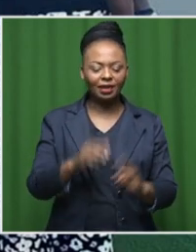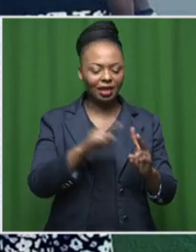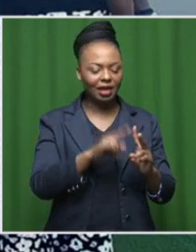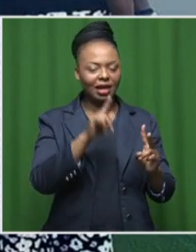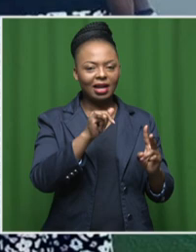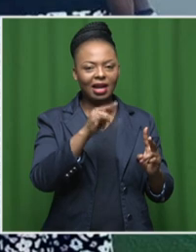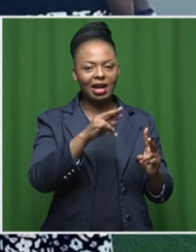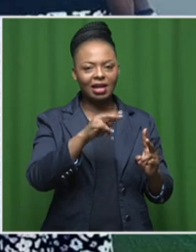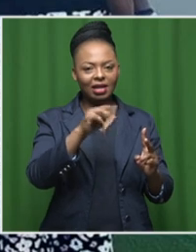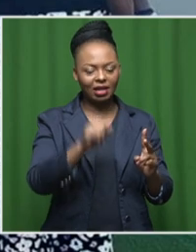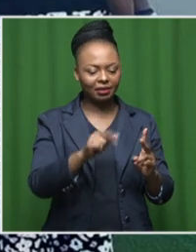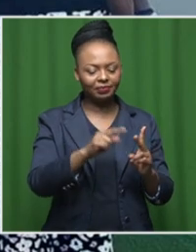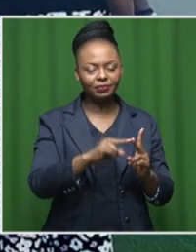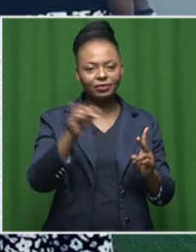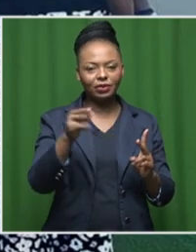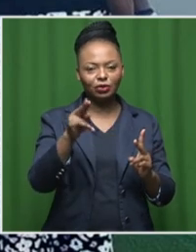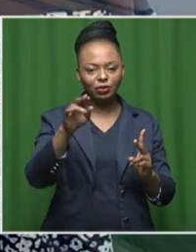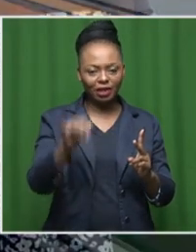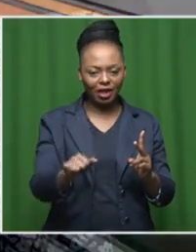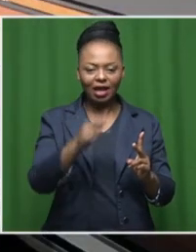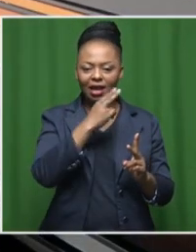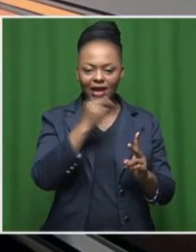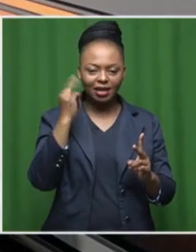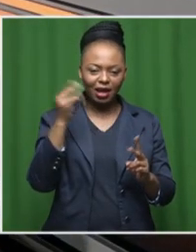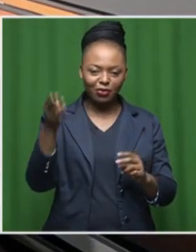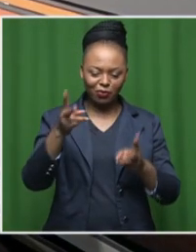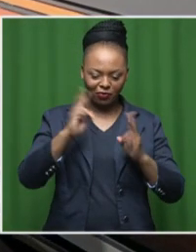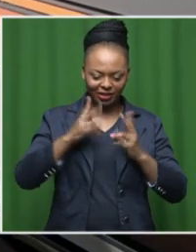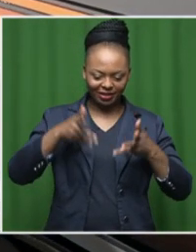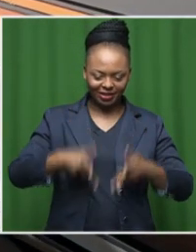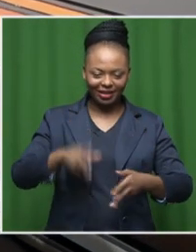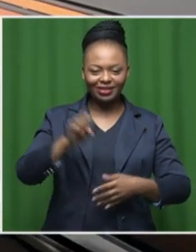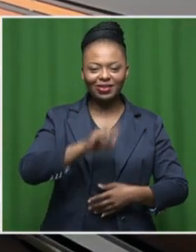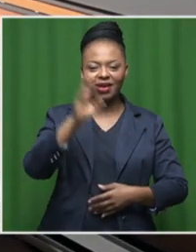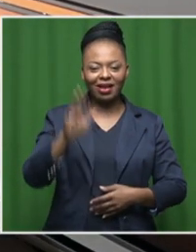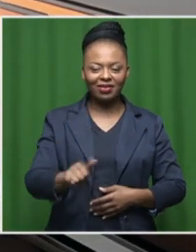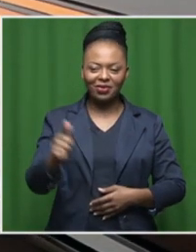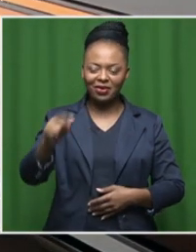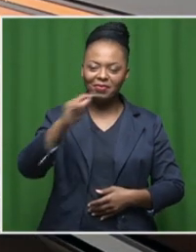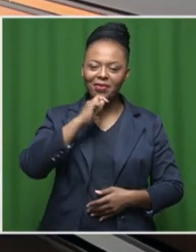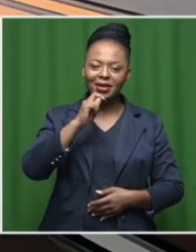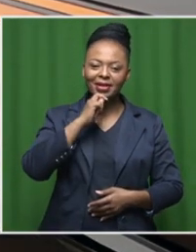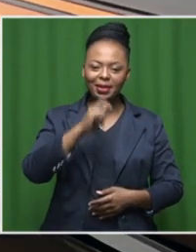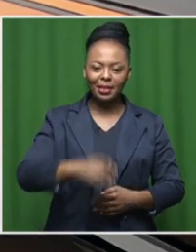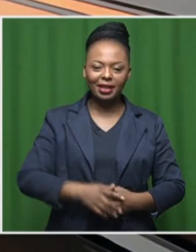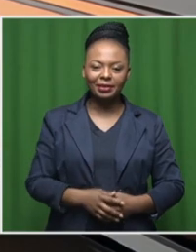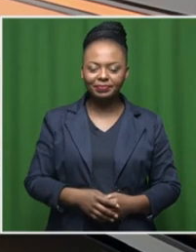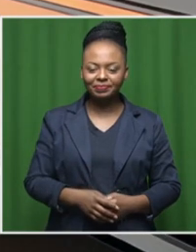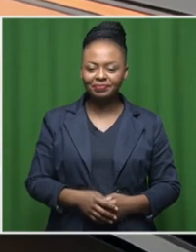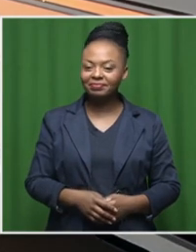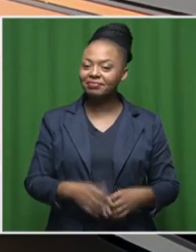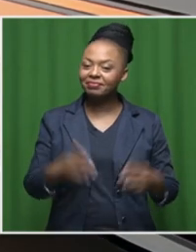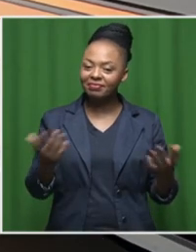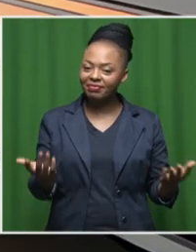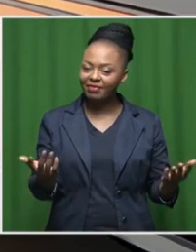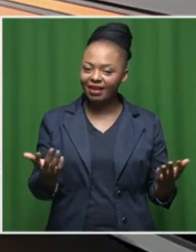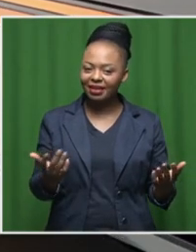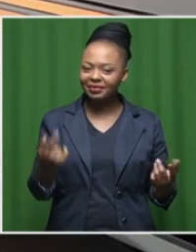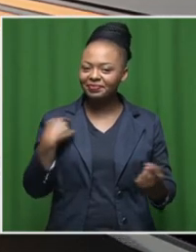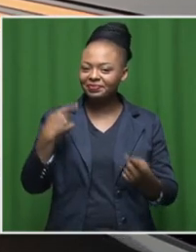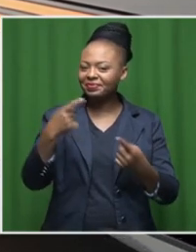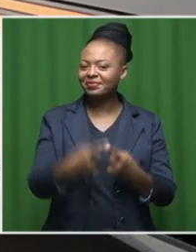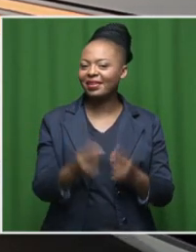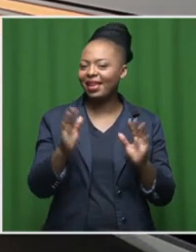pleasure to have you with us here in South Africa. Good morning. Fabulous. Good morning. Thank you. Thank you for having us. So how has it been,